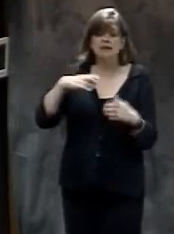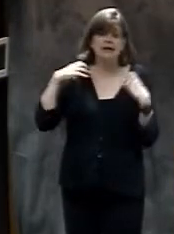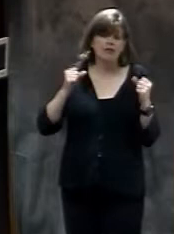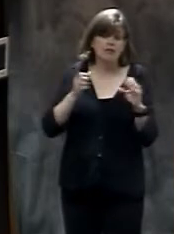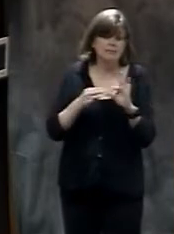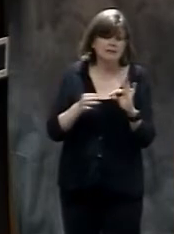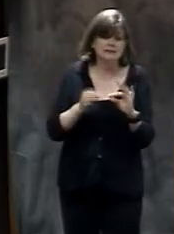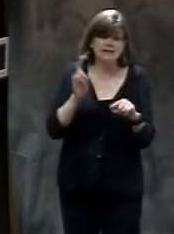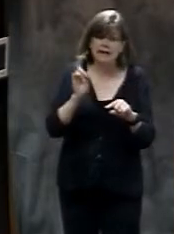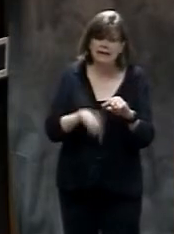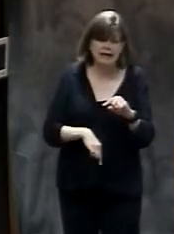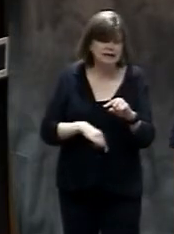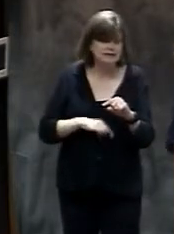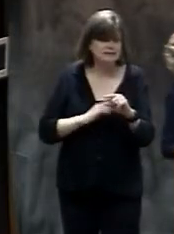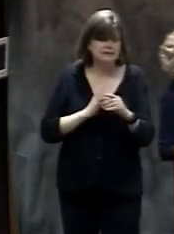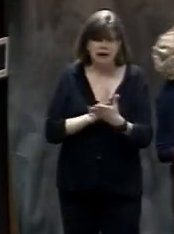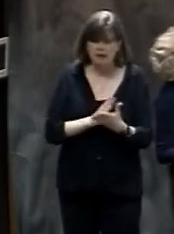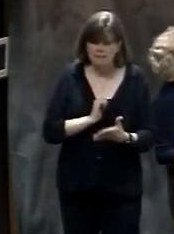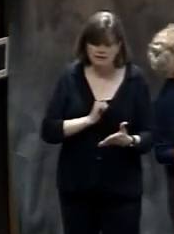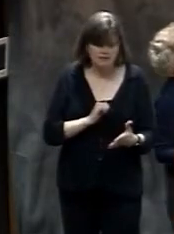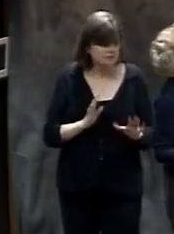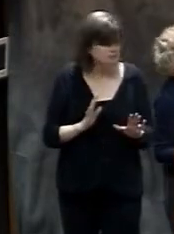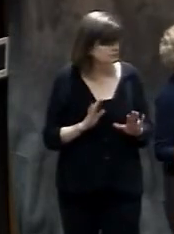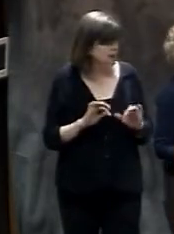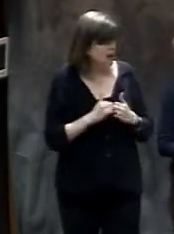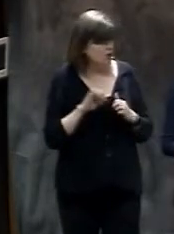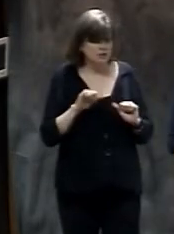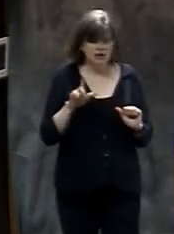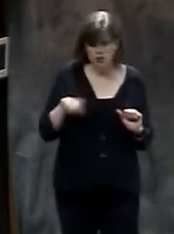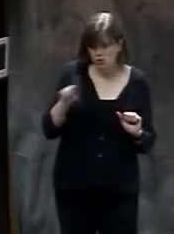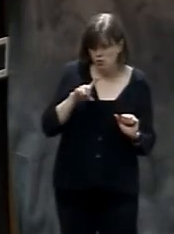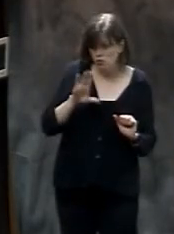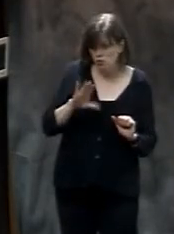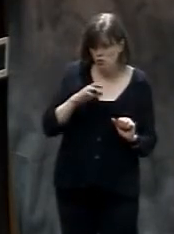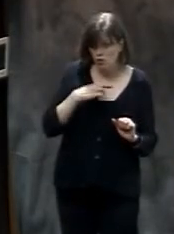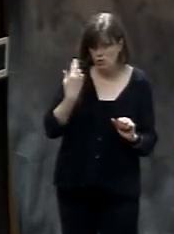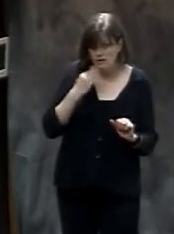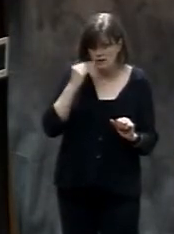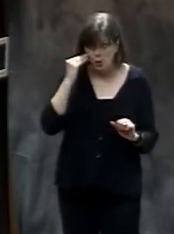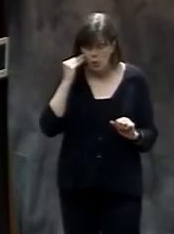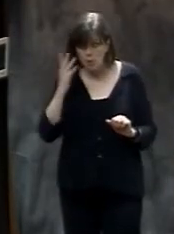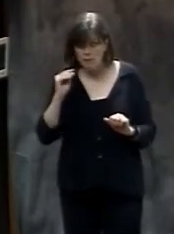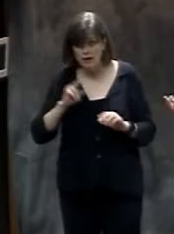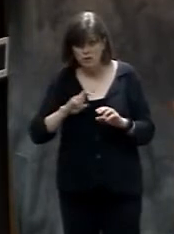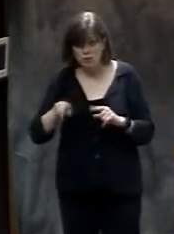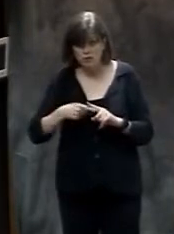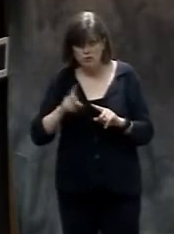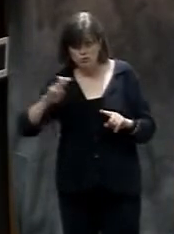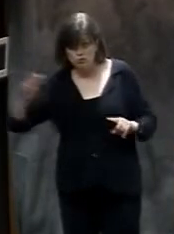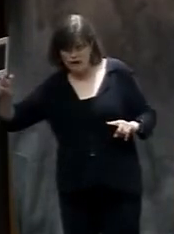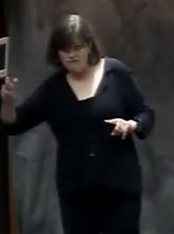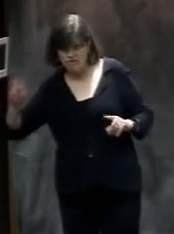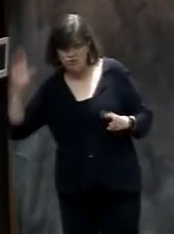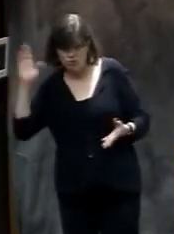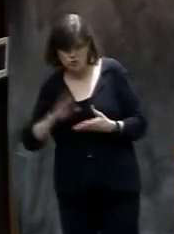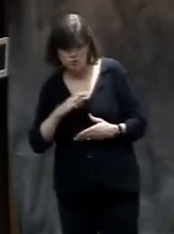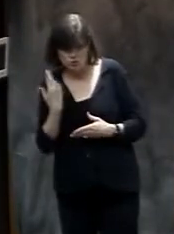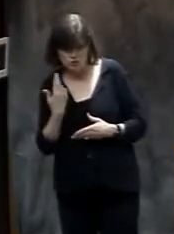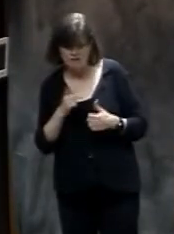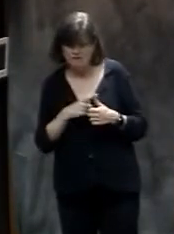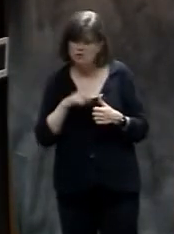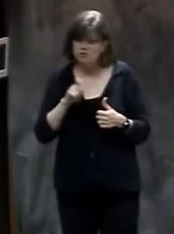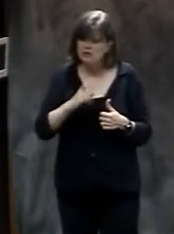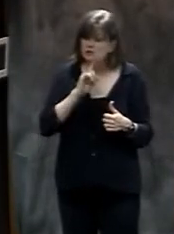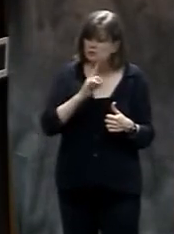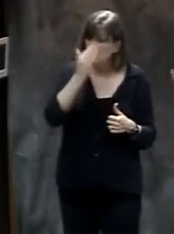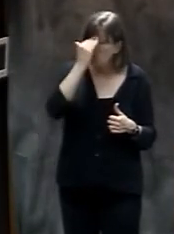myself from doing this, so how can you reduce your risk at home and abroad? First of all, you need to be aware of vector-borne disease risks. If you're